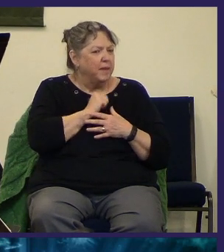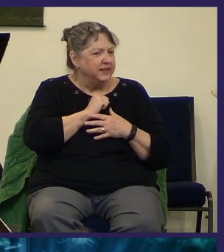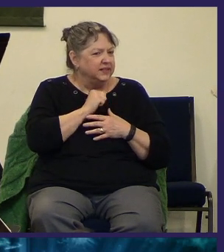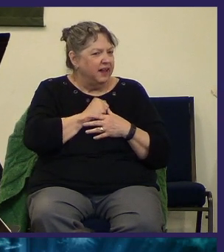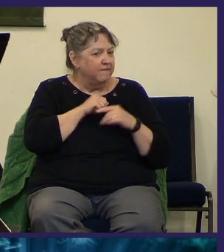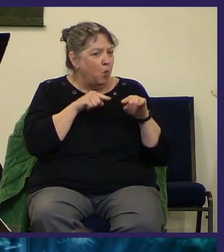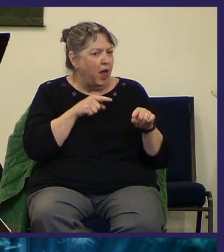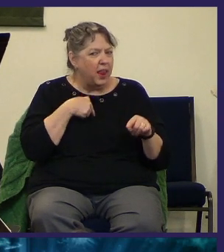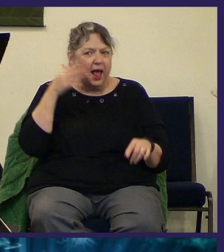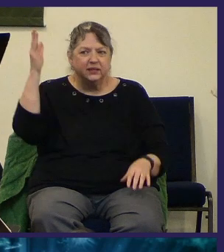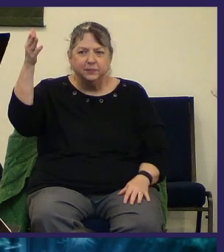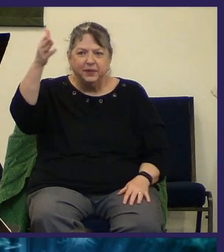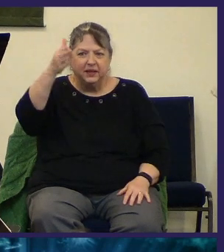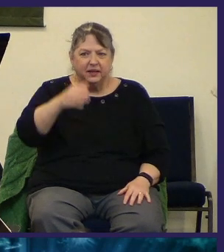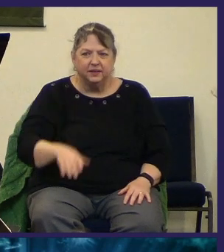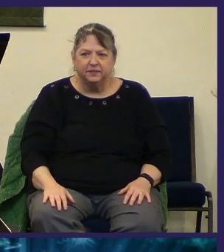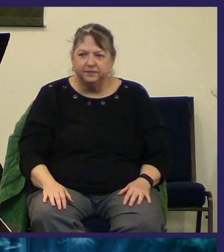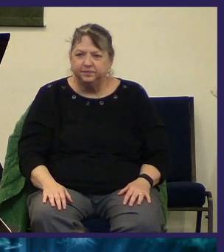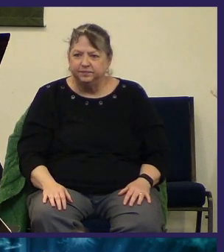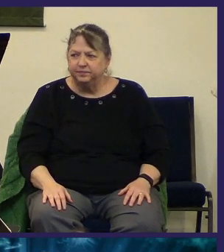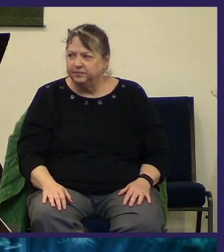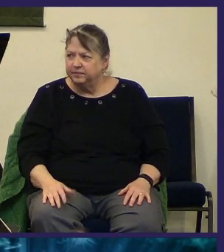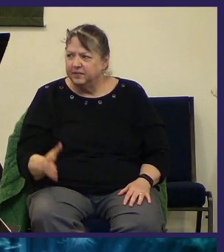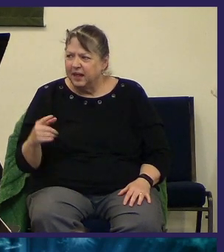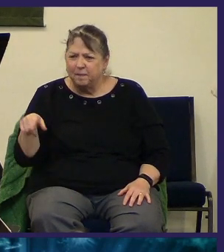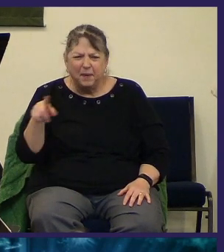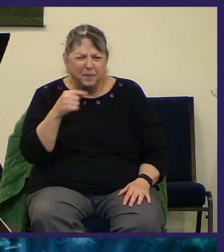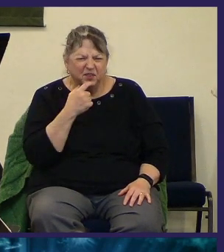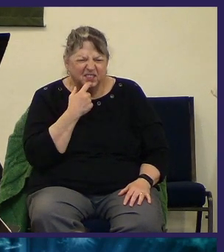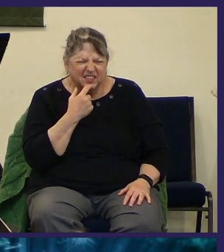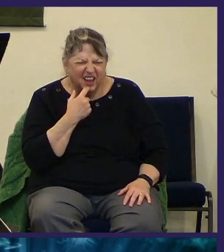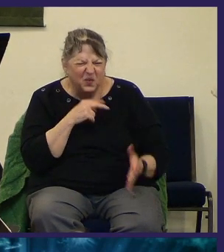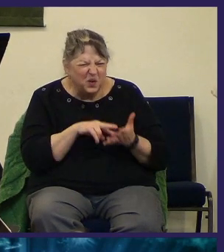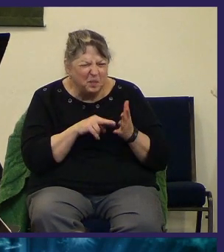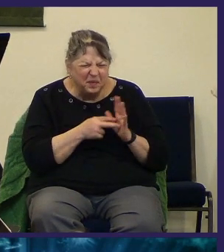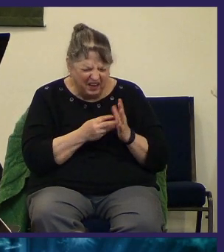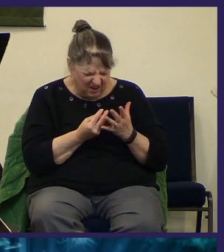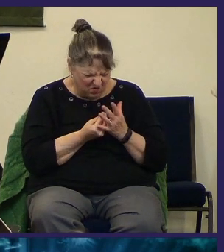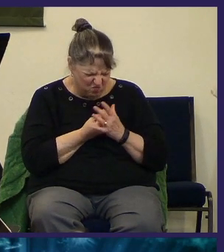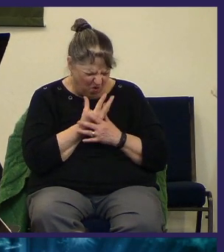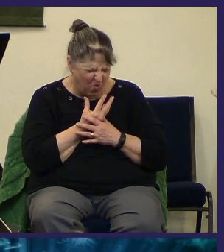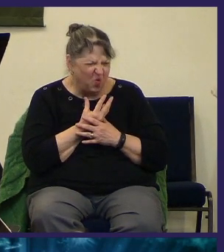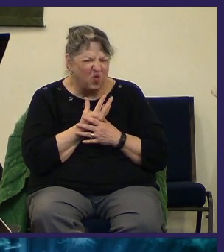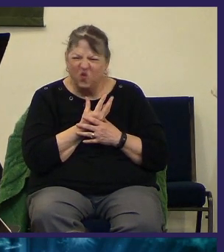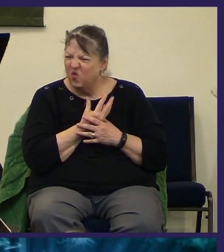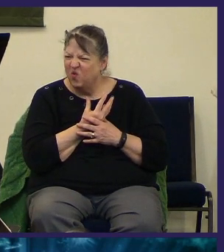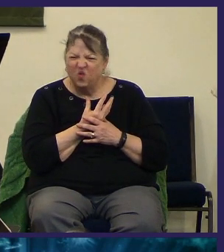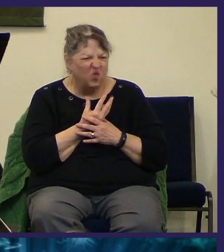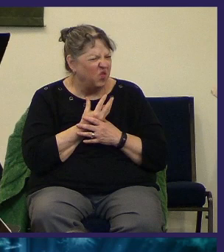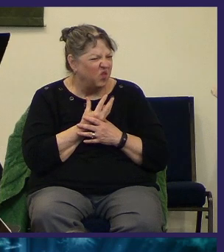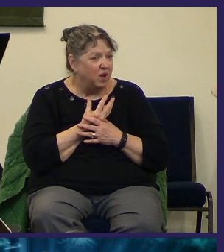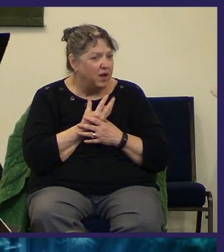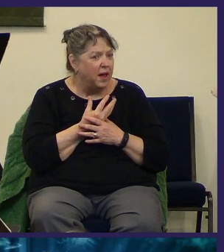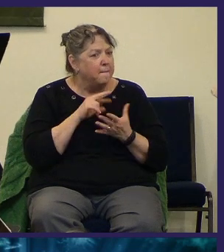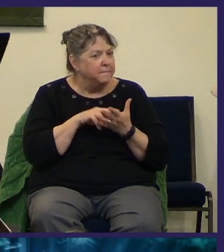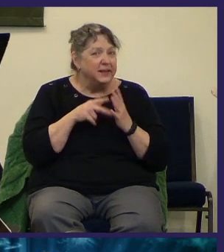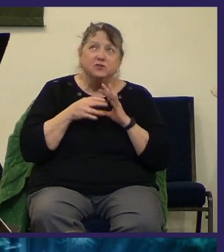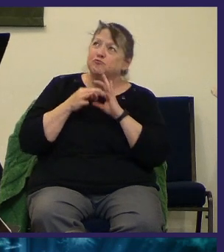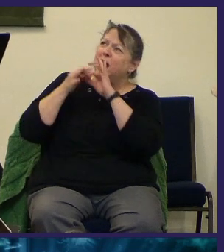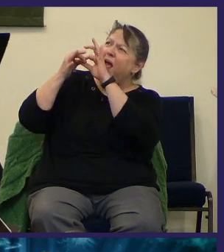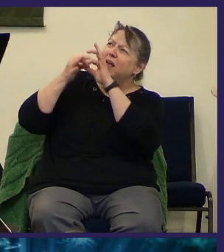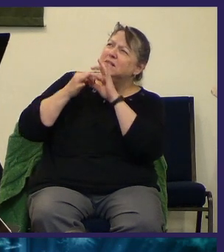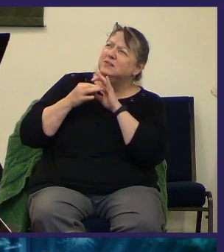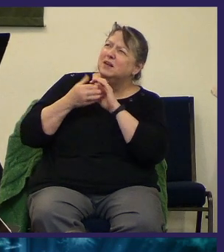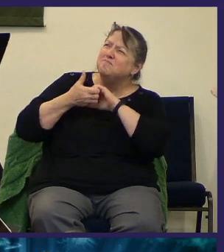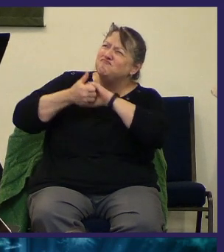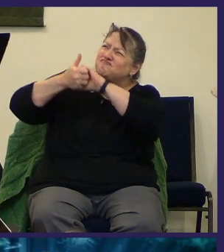and you may ask well what do you mean by growing well you're obviously we're growing in the lord but